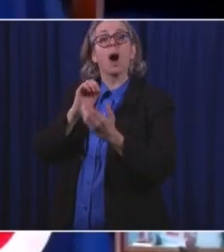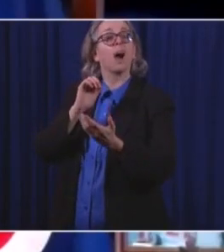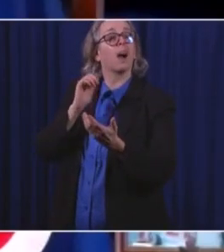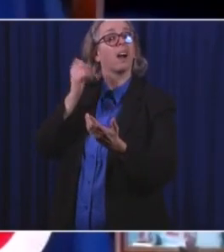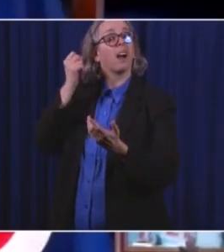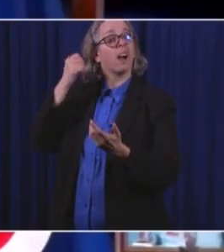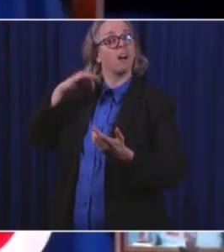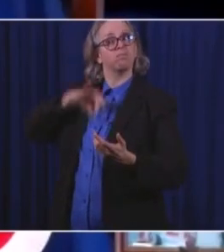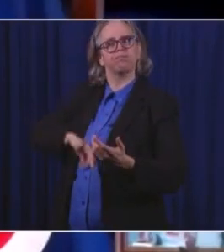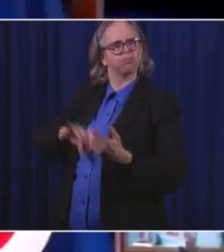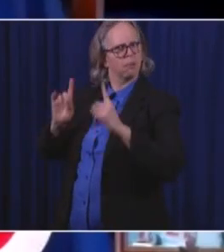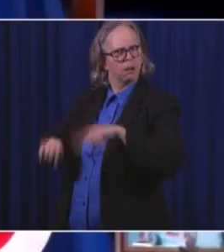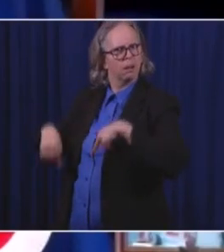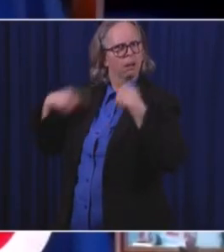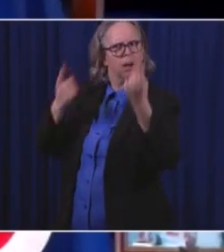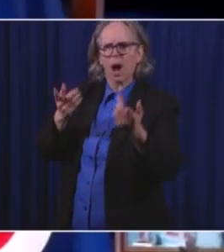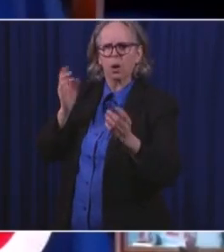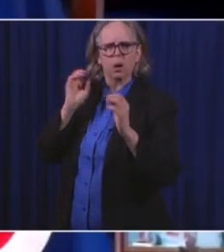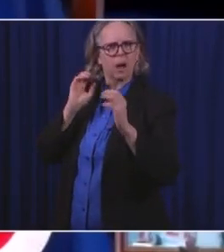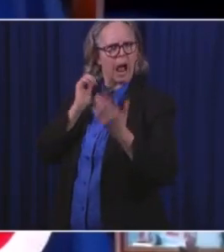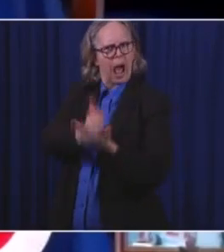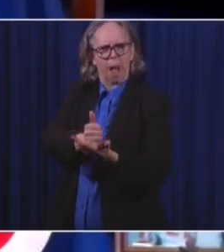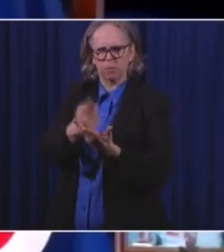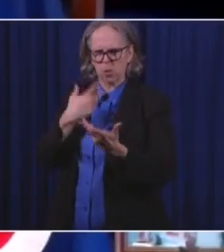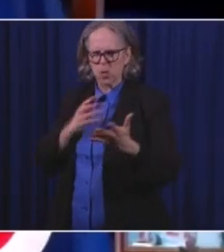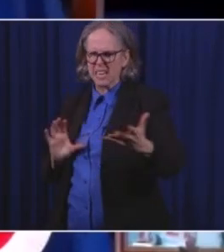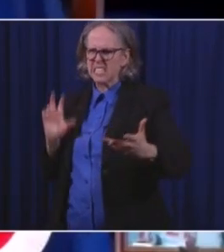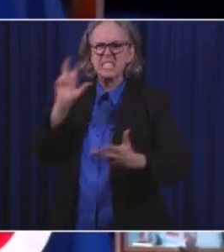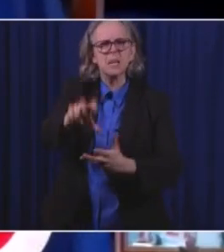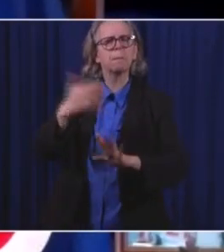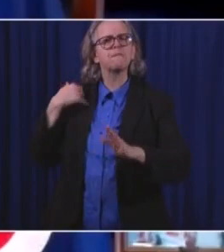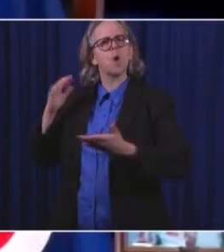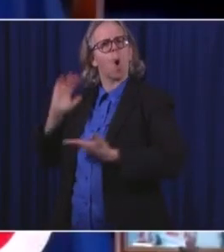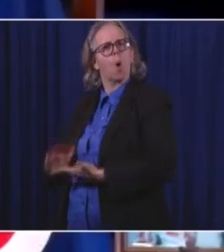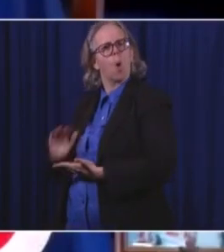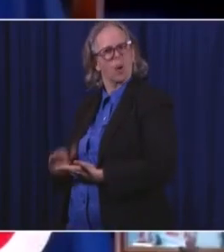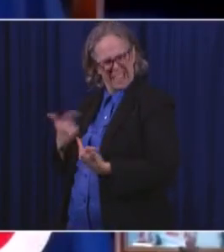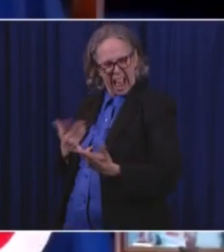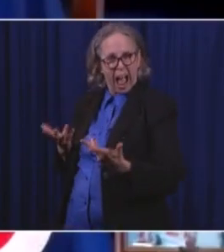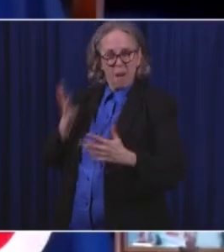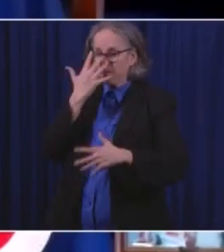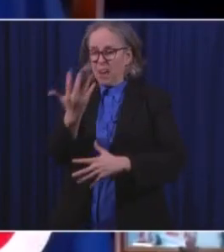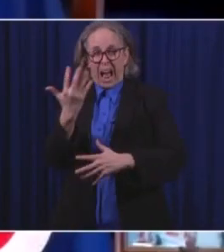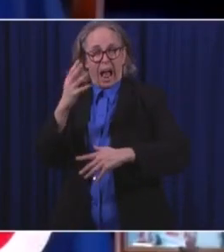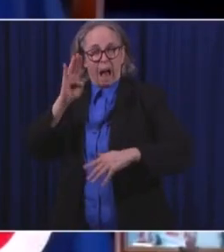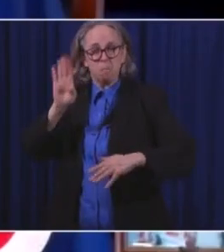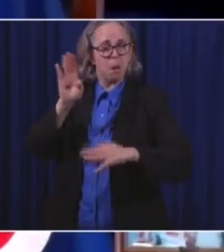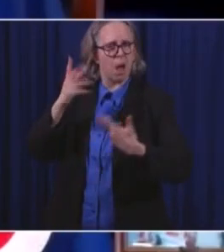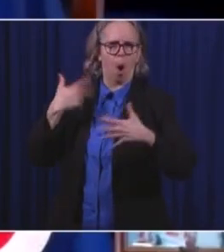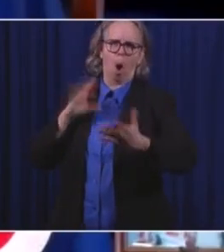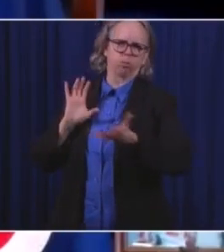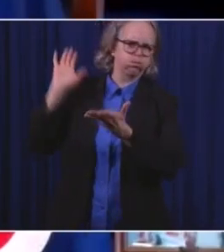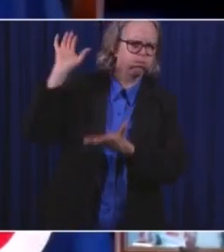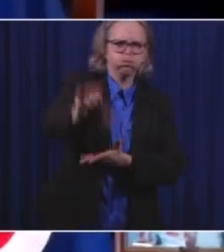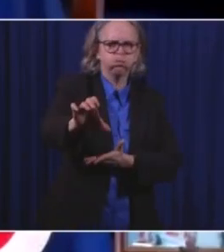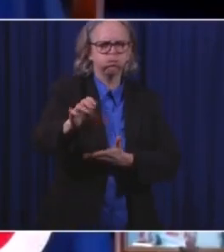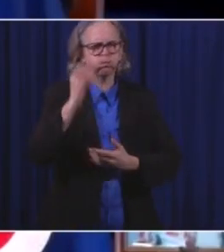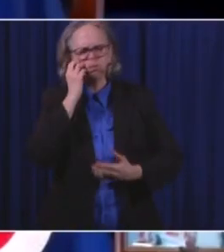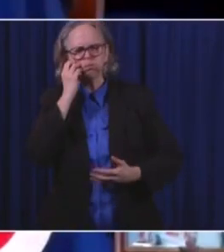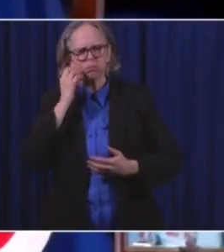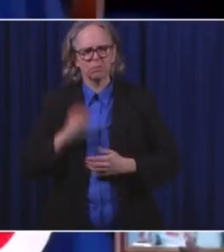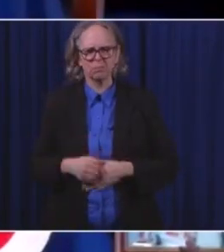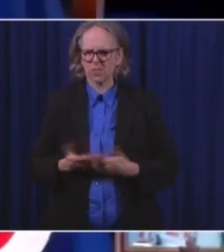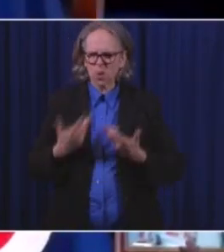far. This is a huge amount of inflow of support that's coming, we hope, at